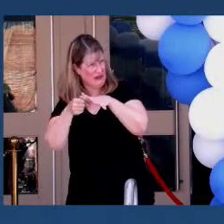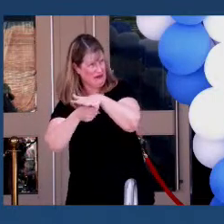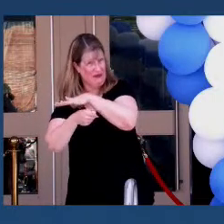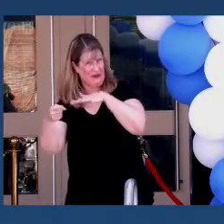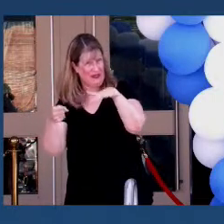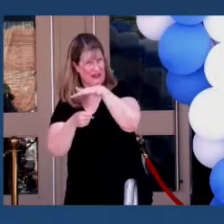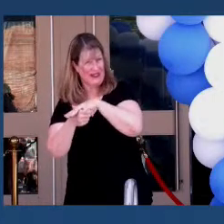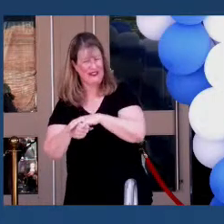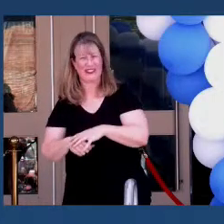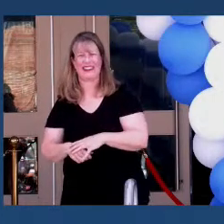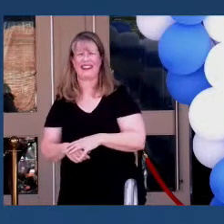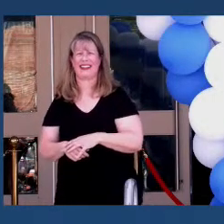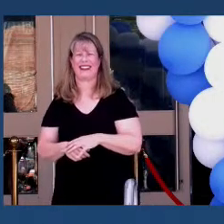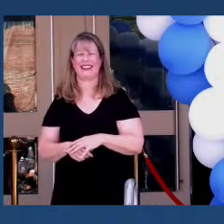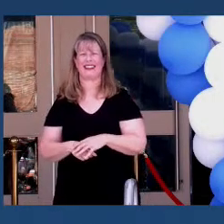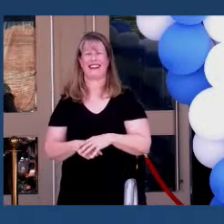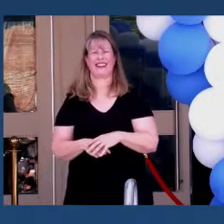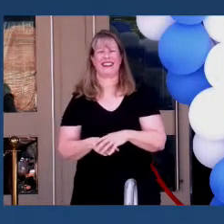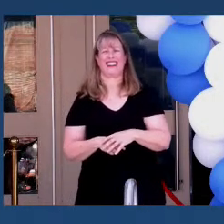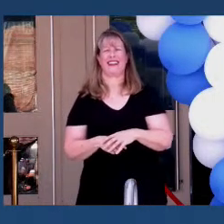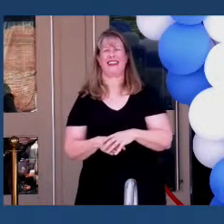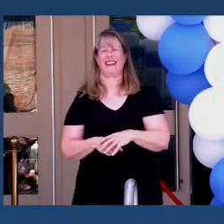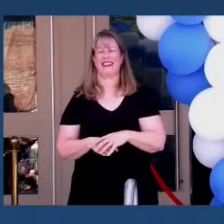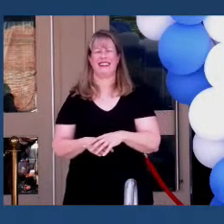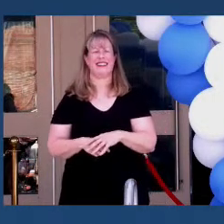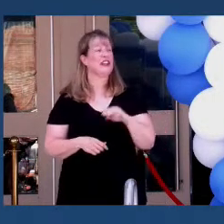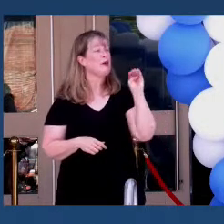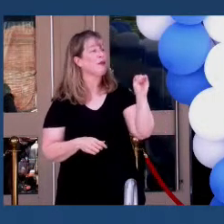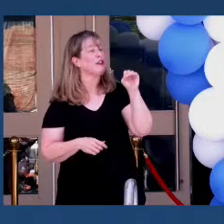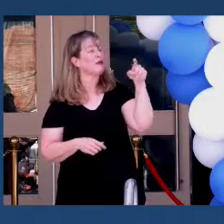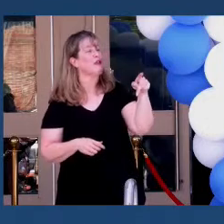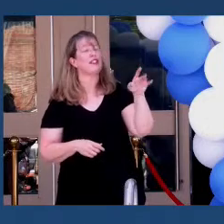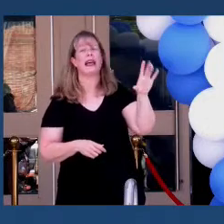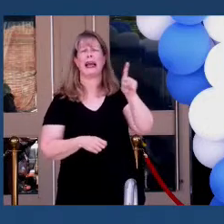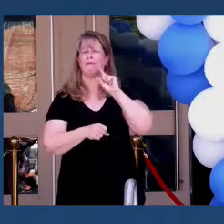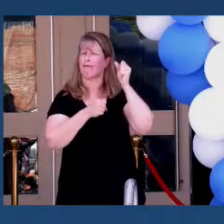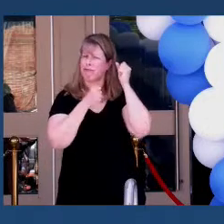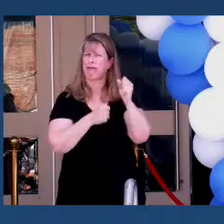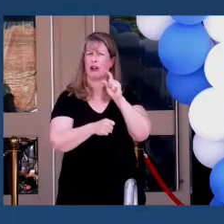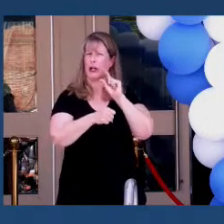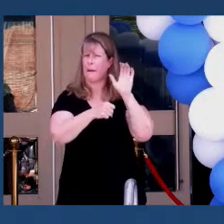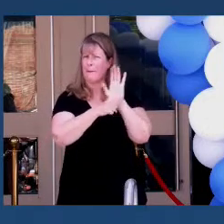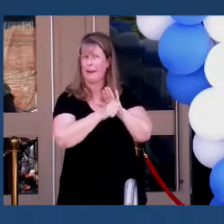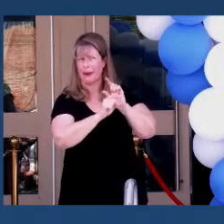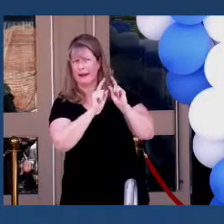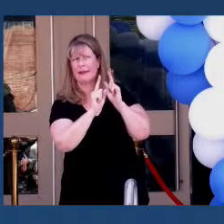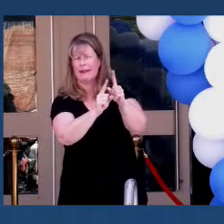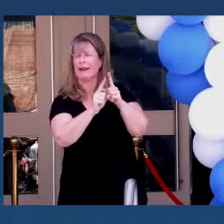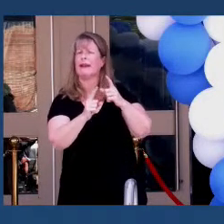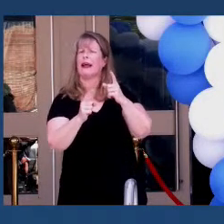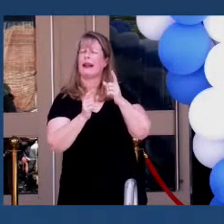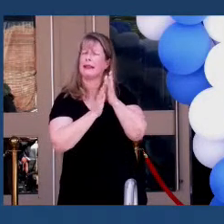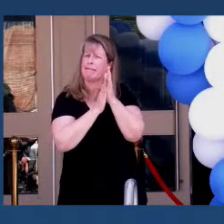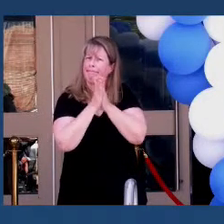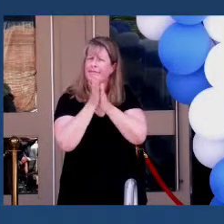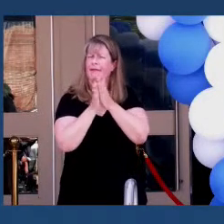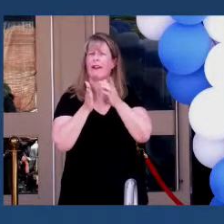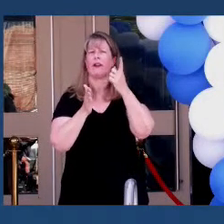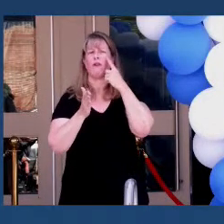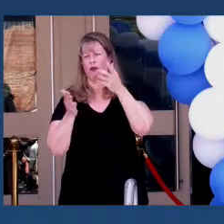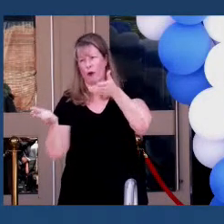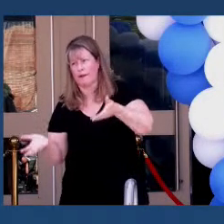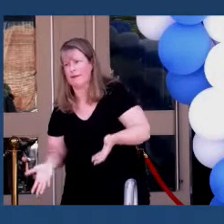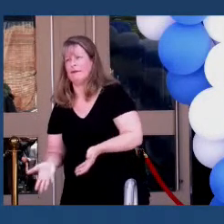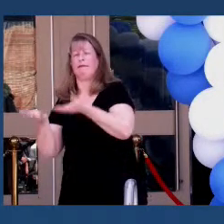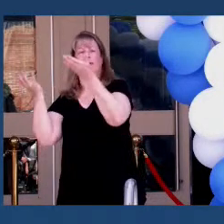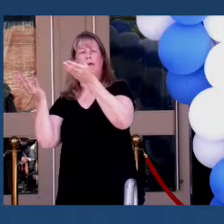neighborhood. Maurice Pritchett, his unwavering commitment to education, his passion for uplifting